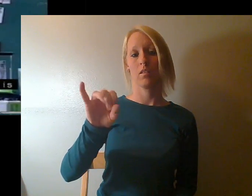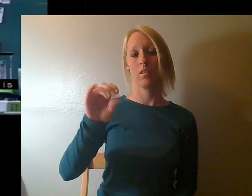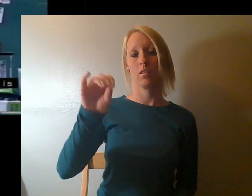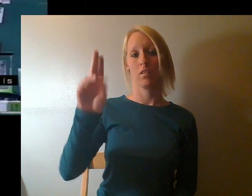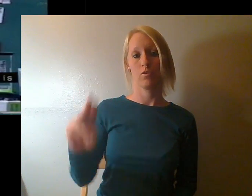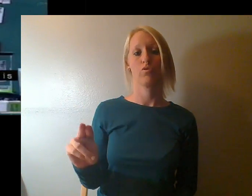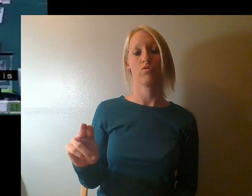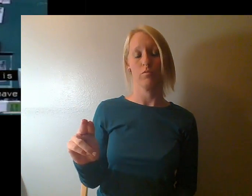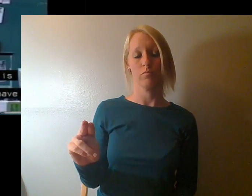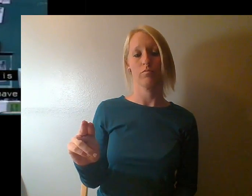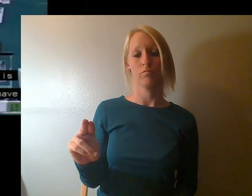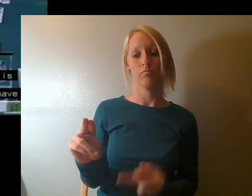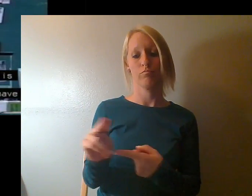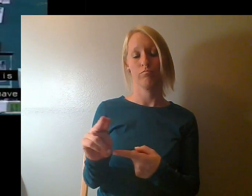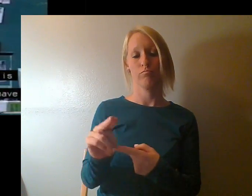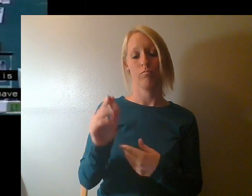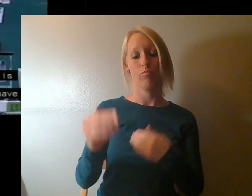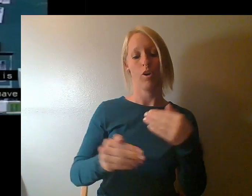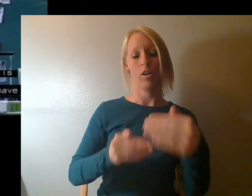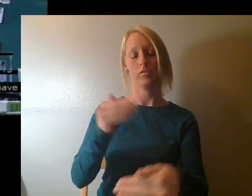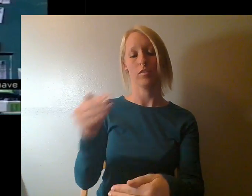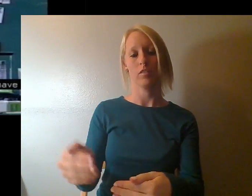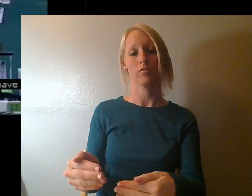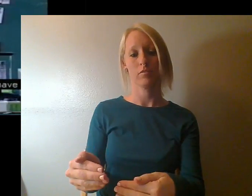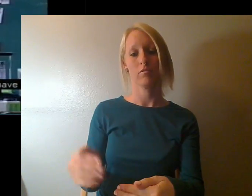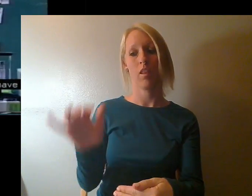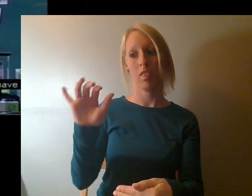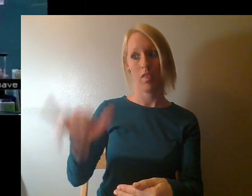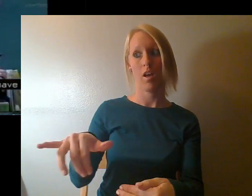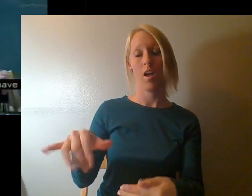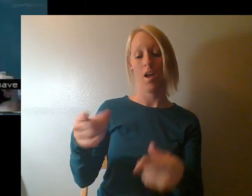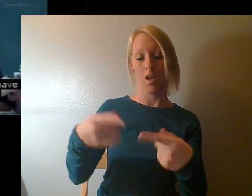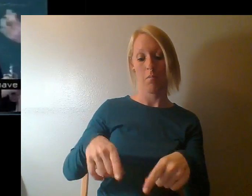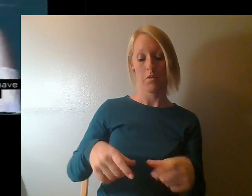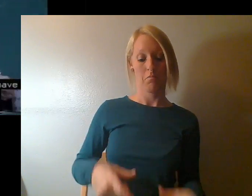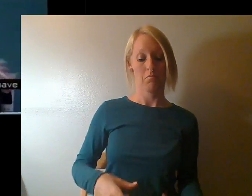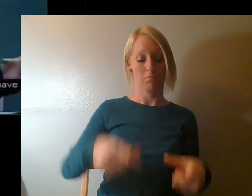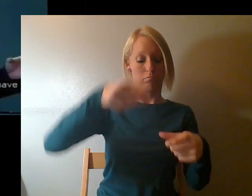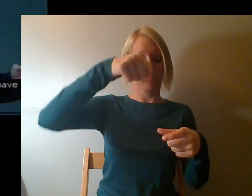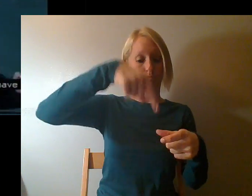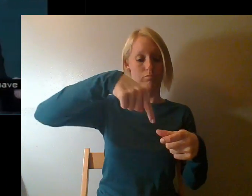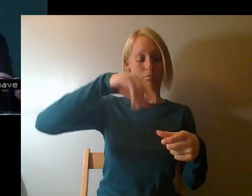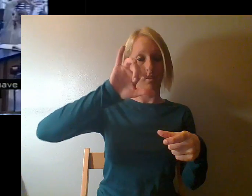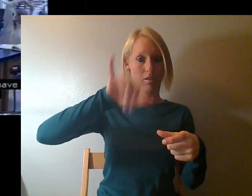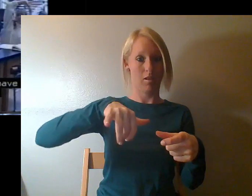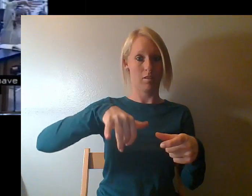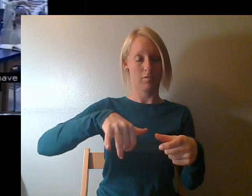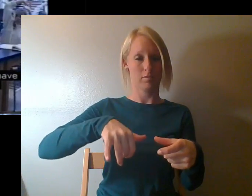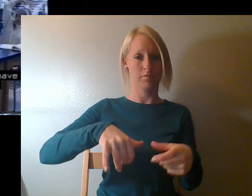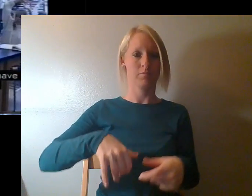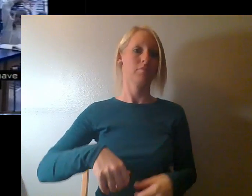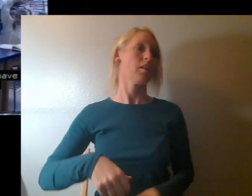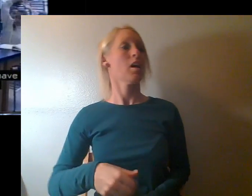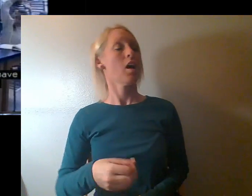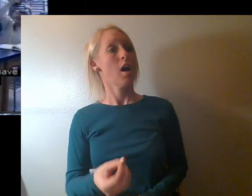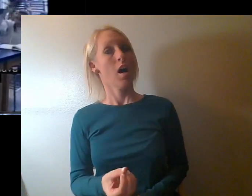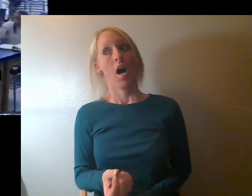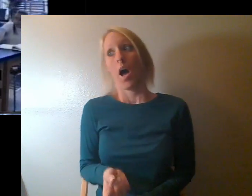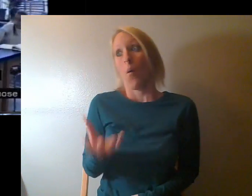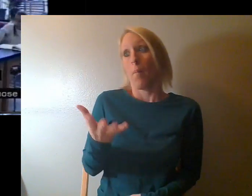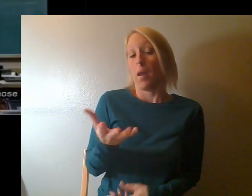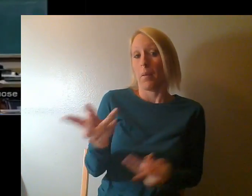Now, how many people here have ever made Kool-Aid before? Okay, you all made Kool-Aid.